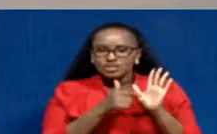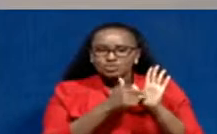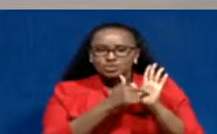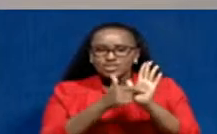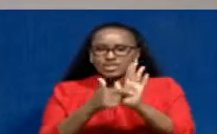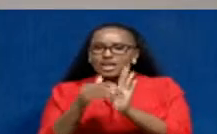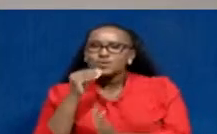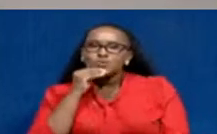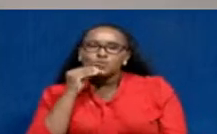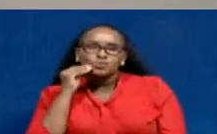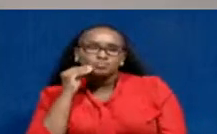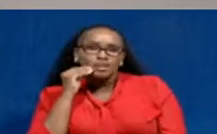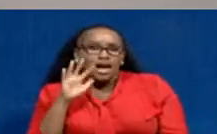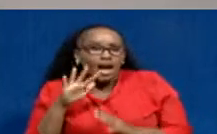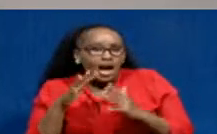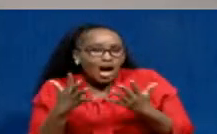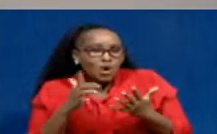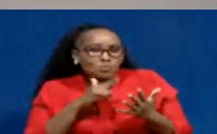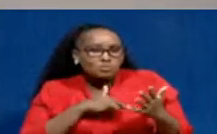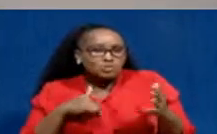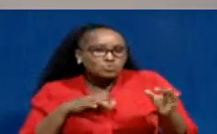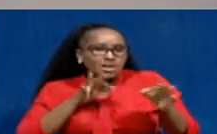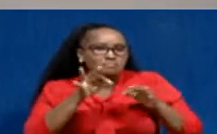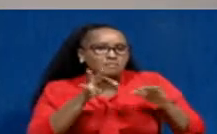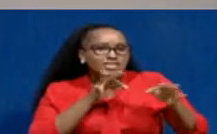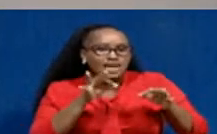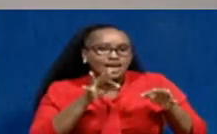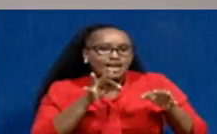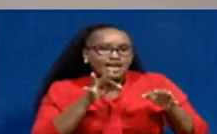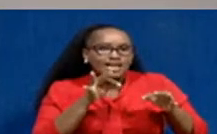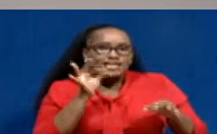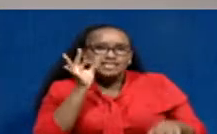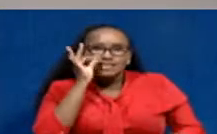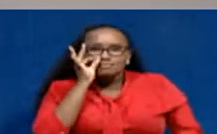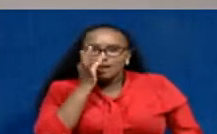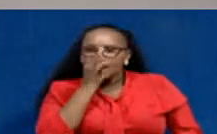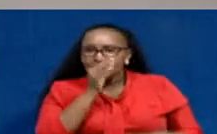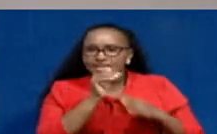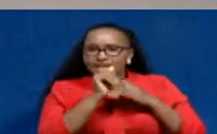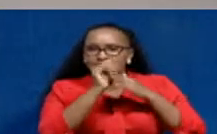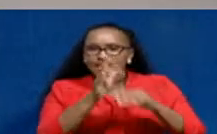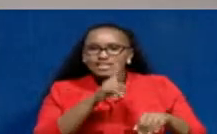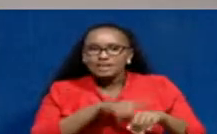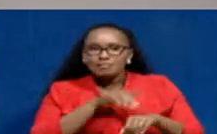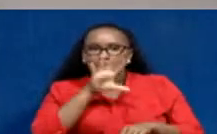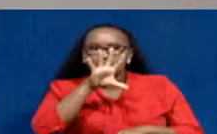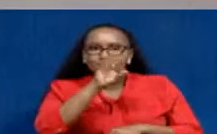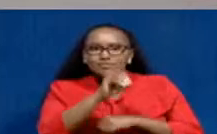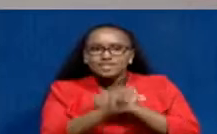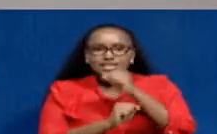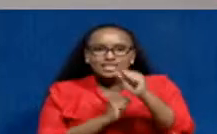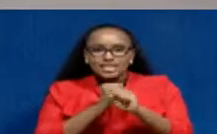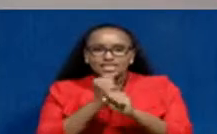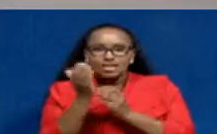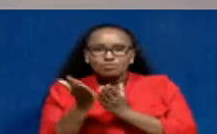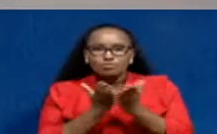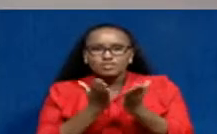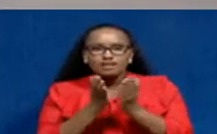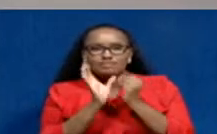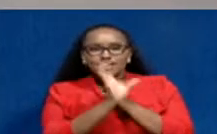home? How do we measure Kibaki the leader during his 50 years of service to our country?